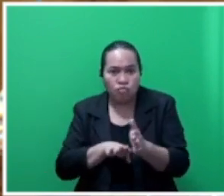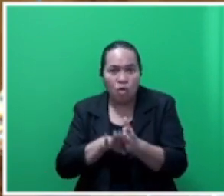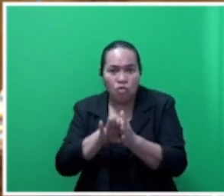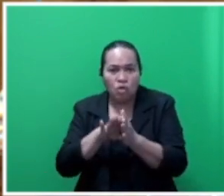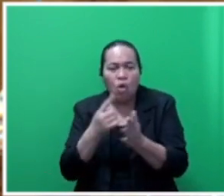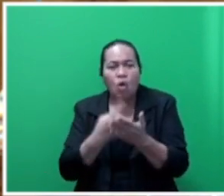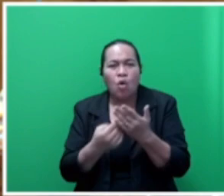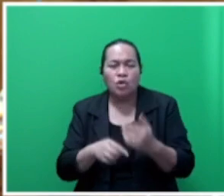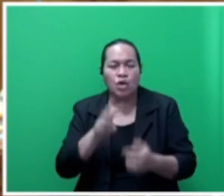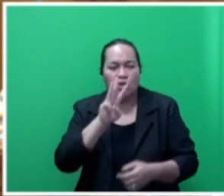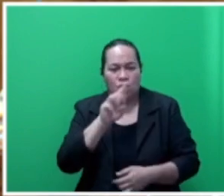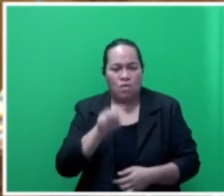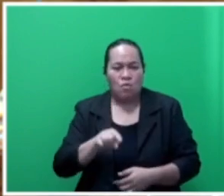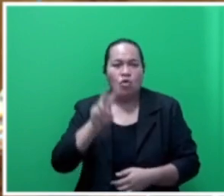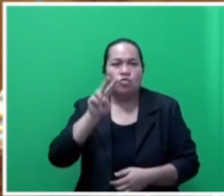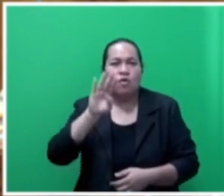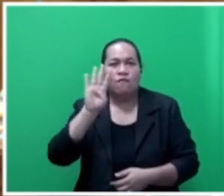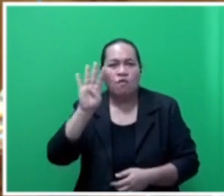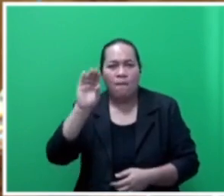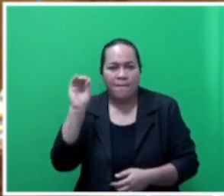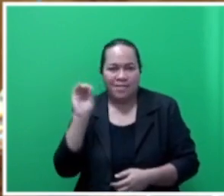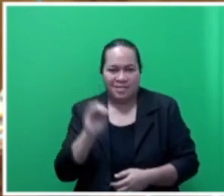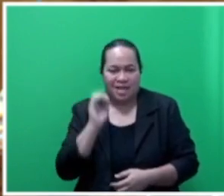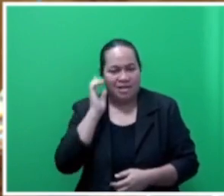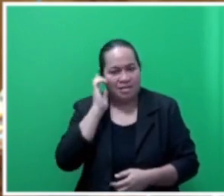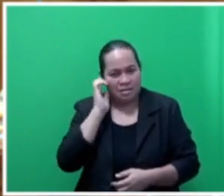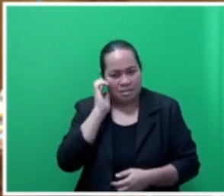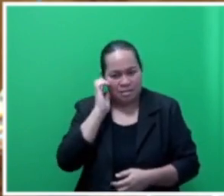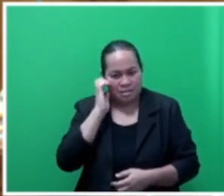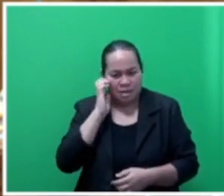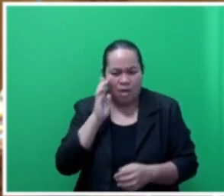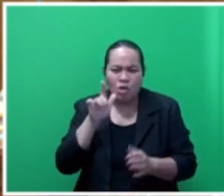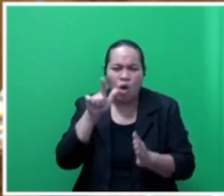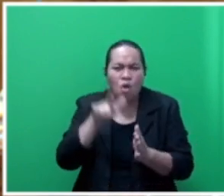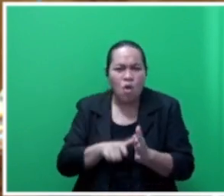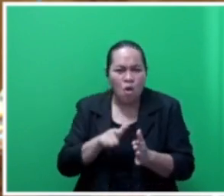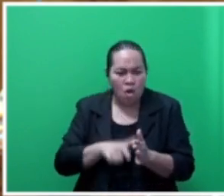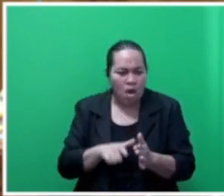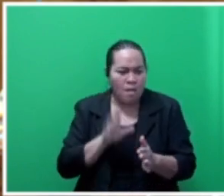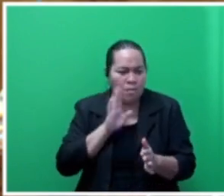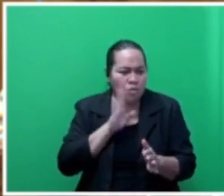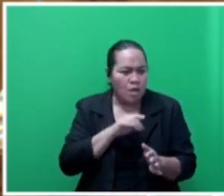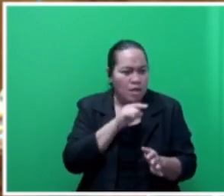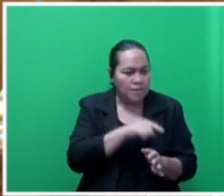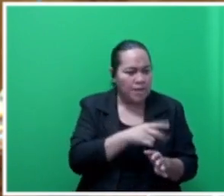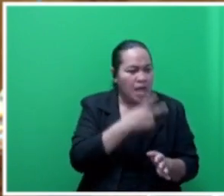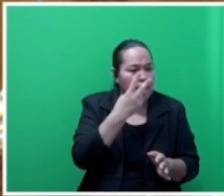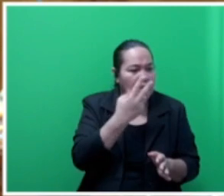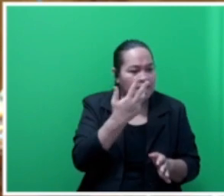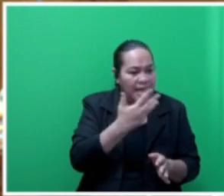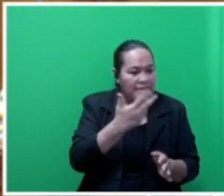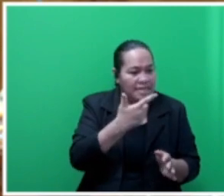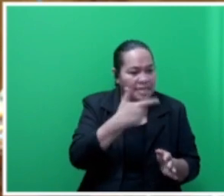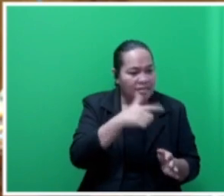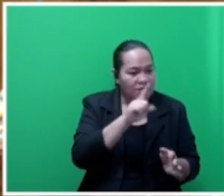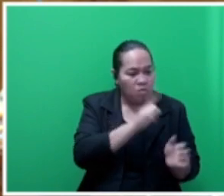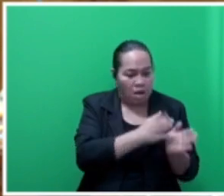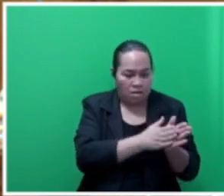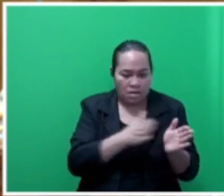around 3.24%, much lower than the growth period between 1971 and